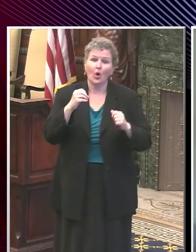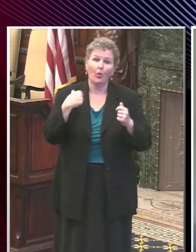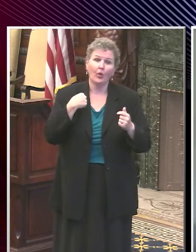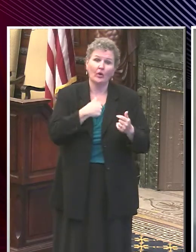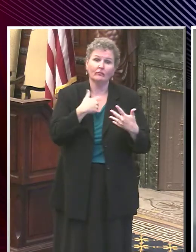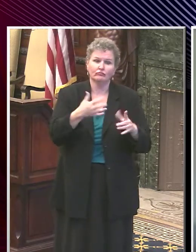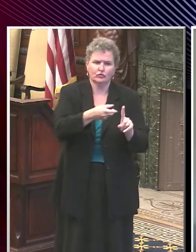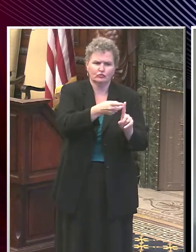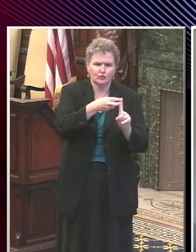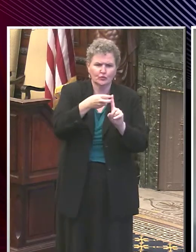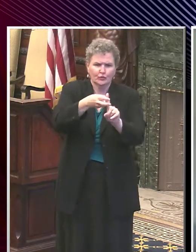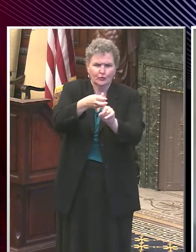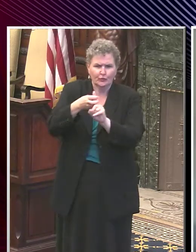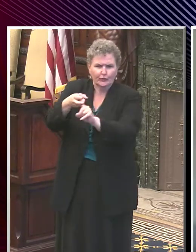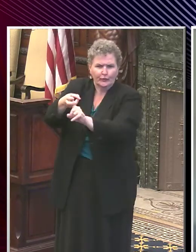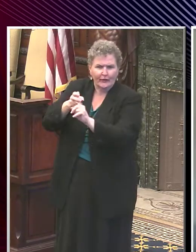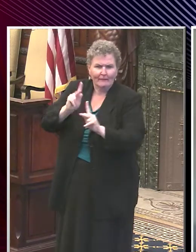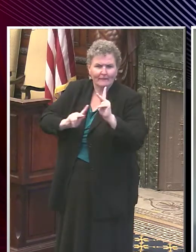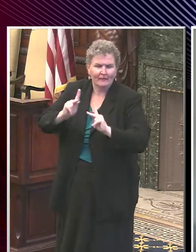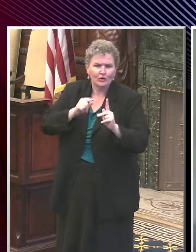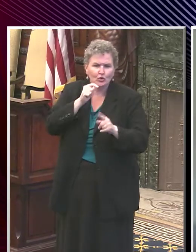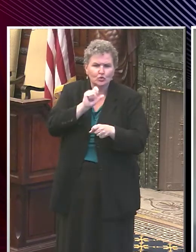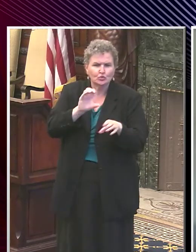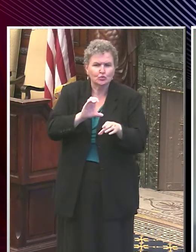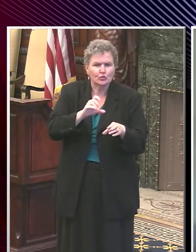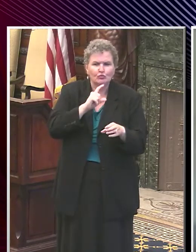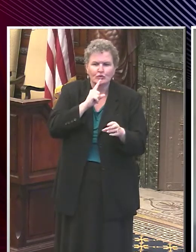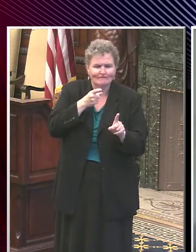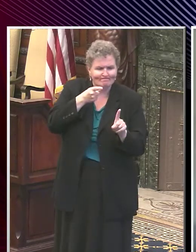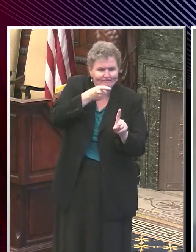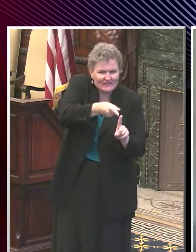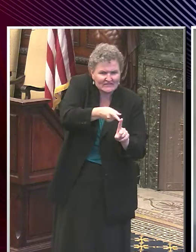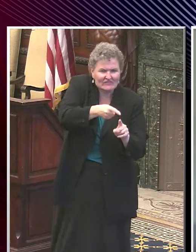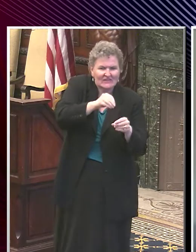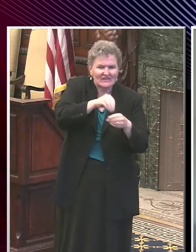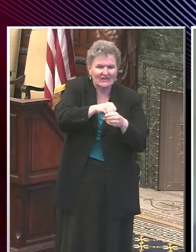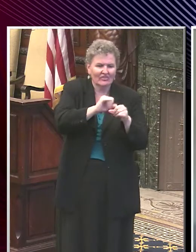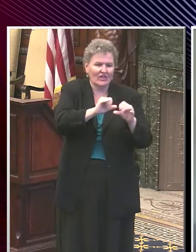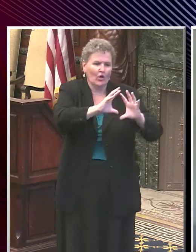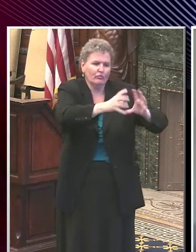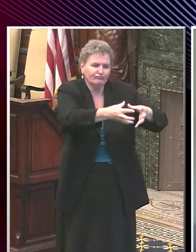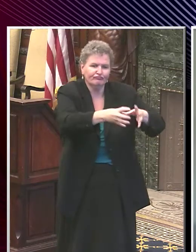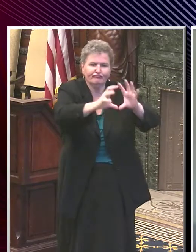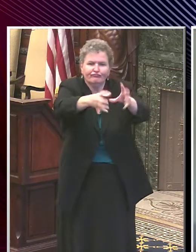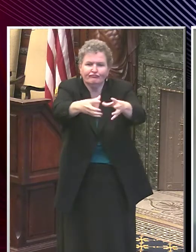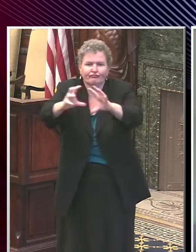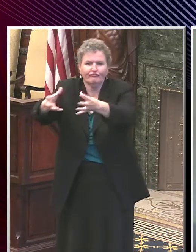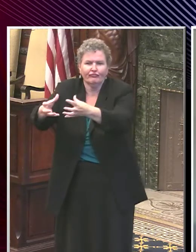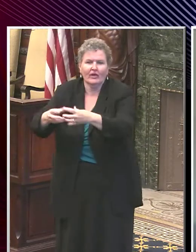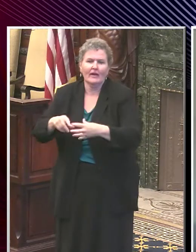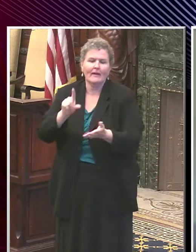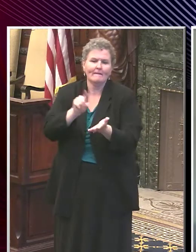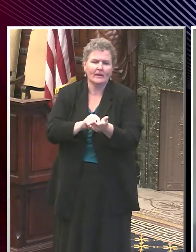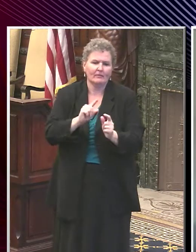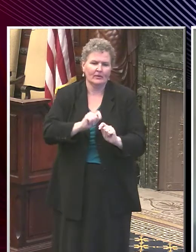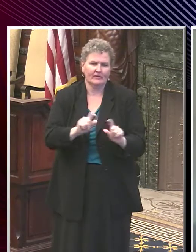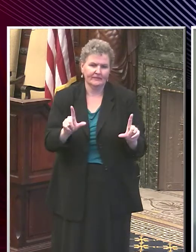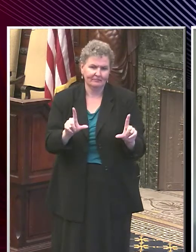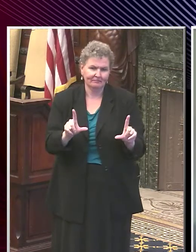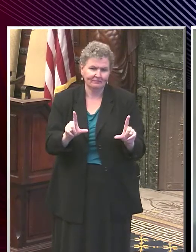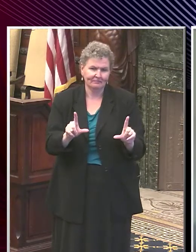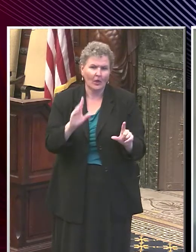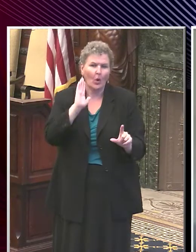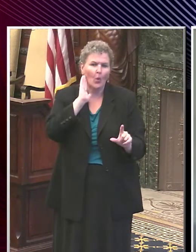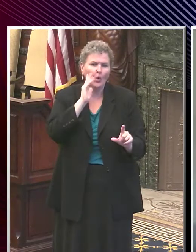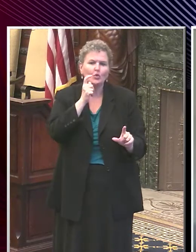people to specifically by sending notices to local organizations that were serving neighborhoods that were high risk for the